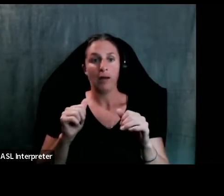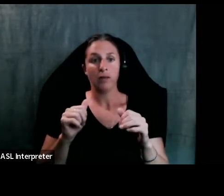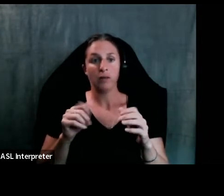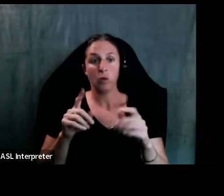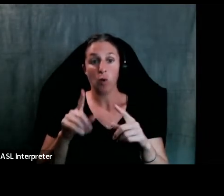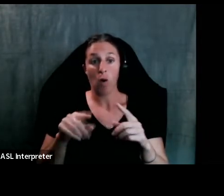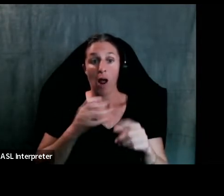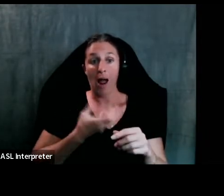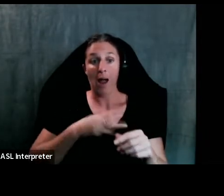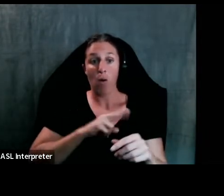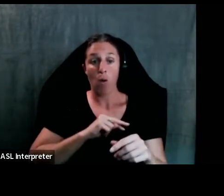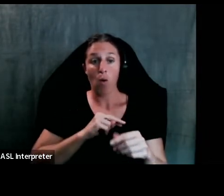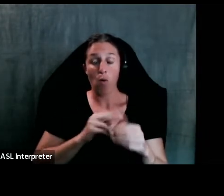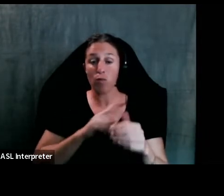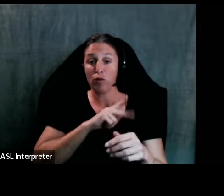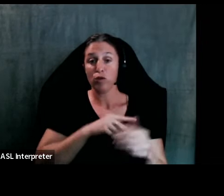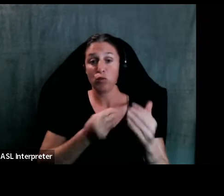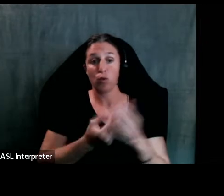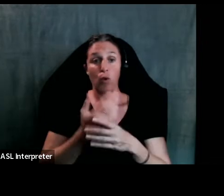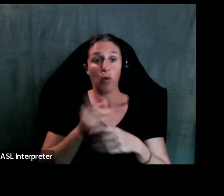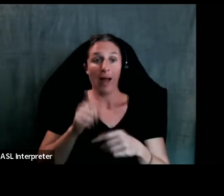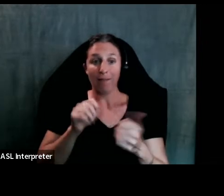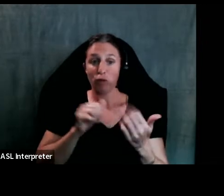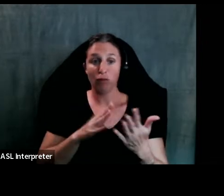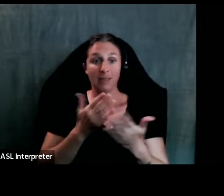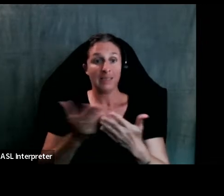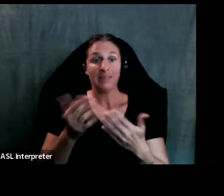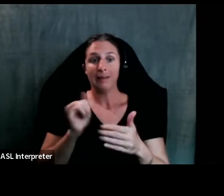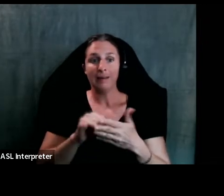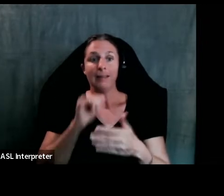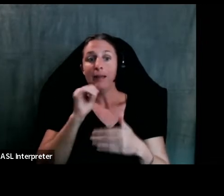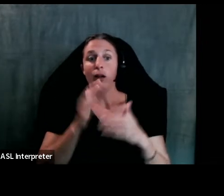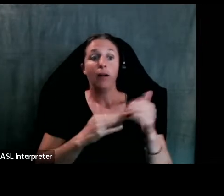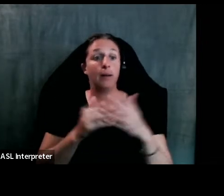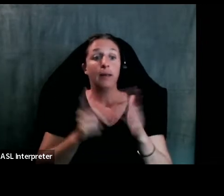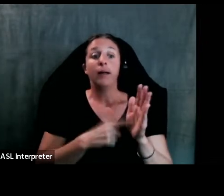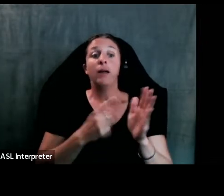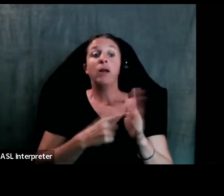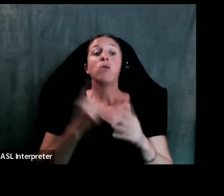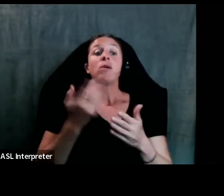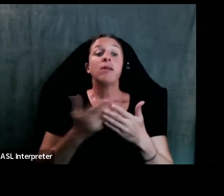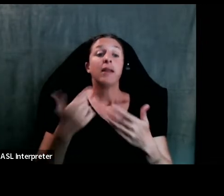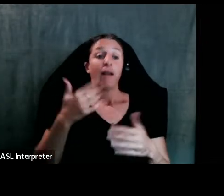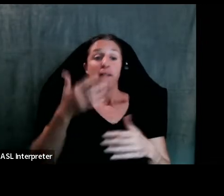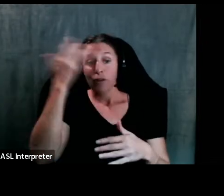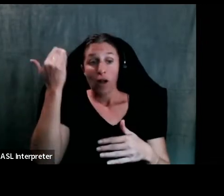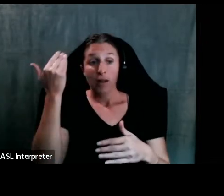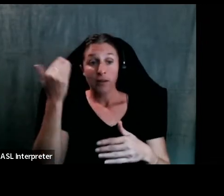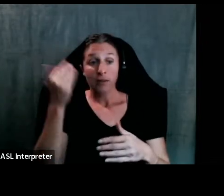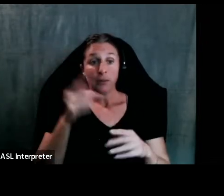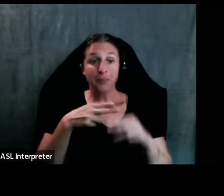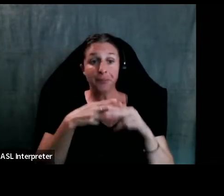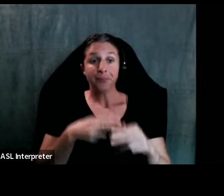you have to address things that are not comfortable sometimes. One of the things that I forgot to mention was